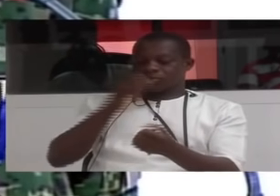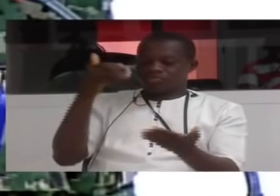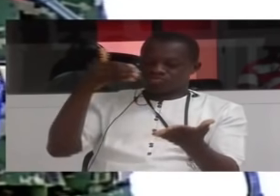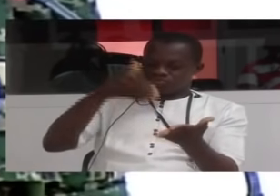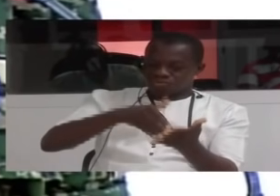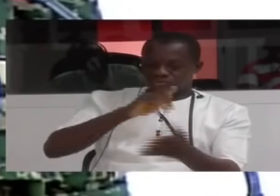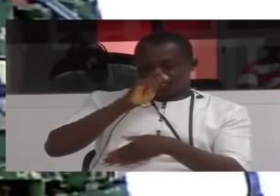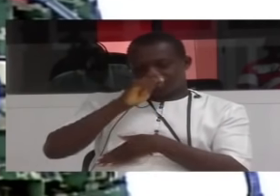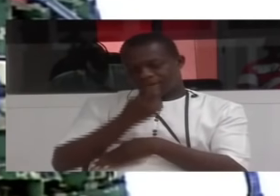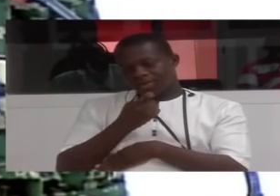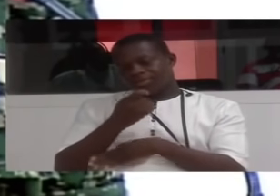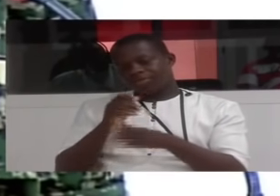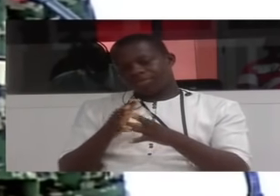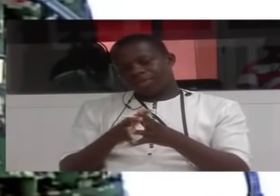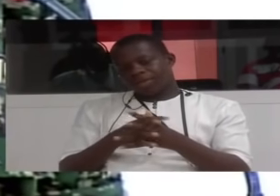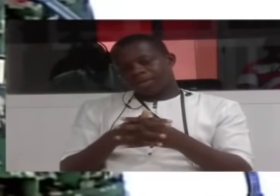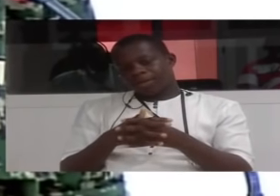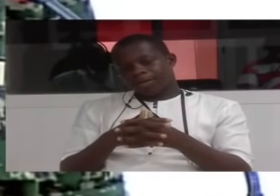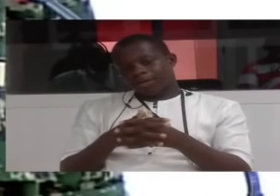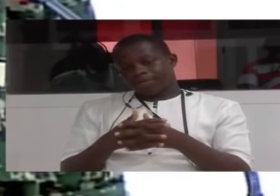Bem de. Until he died.